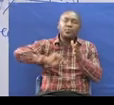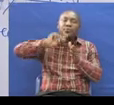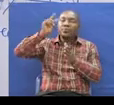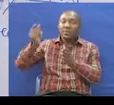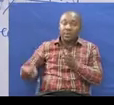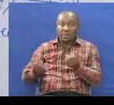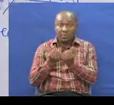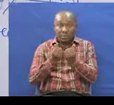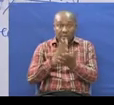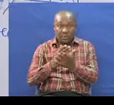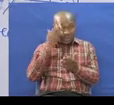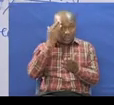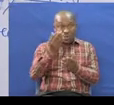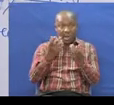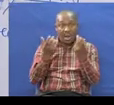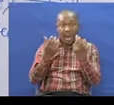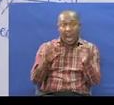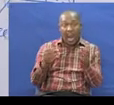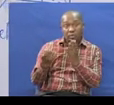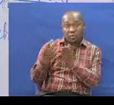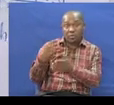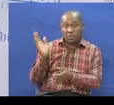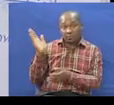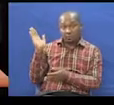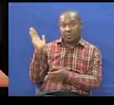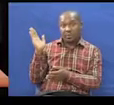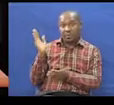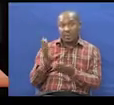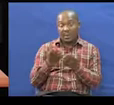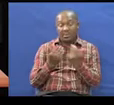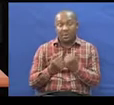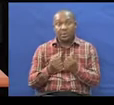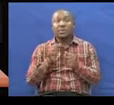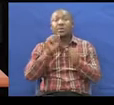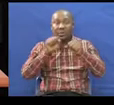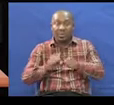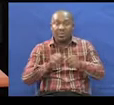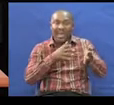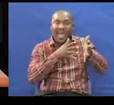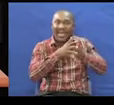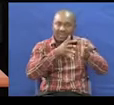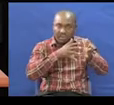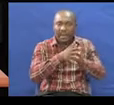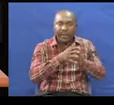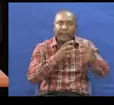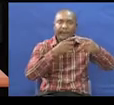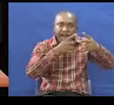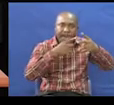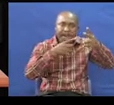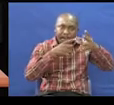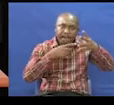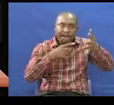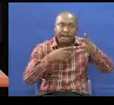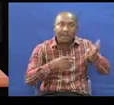to draw this diagram, because you may be supposed to explain the laboratory preparation of hydrogen using a